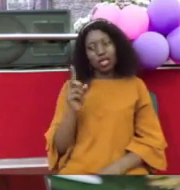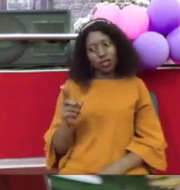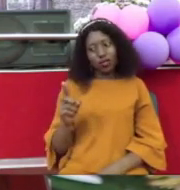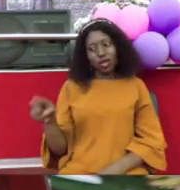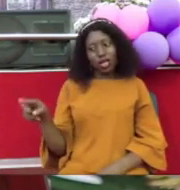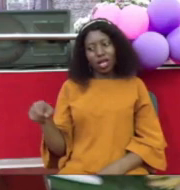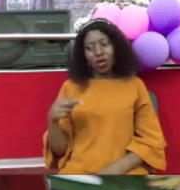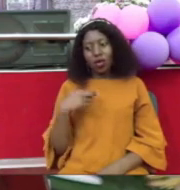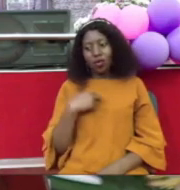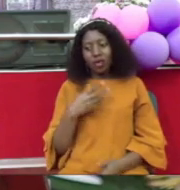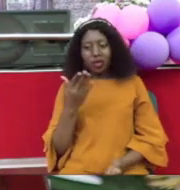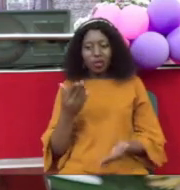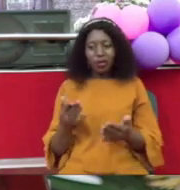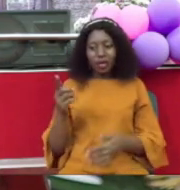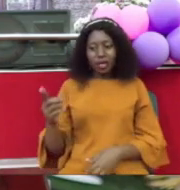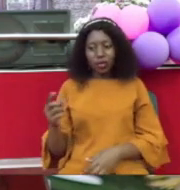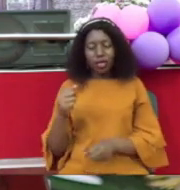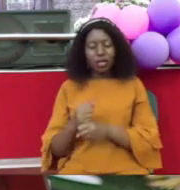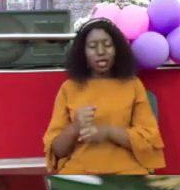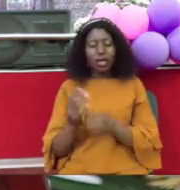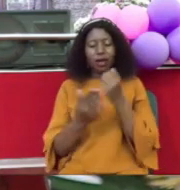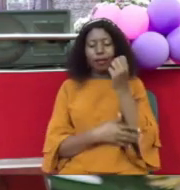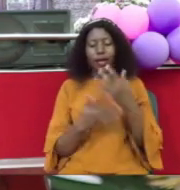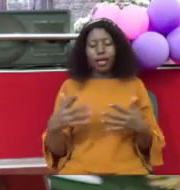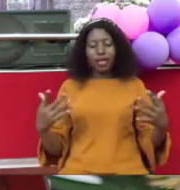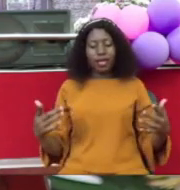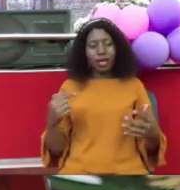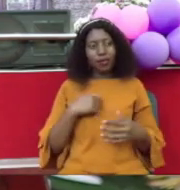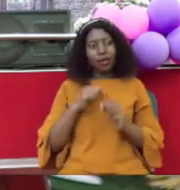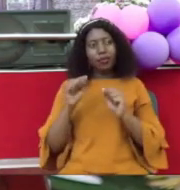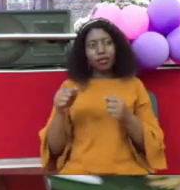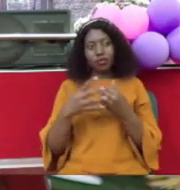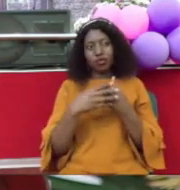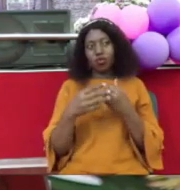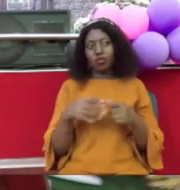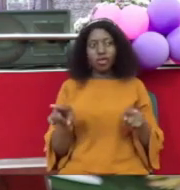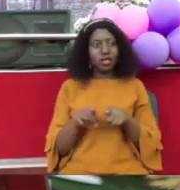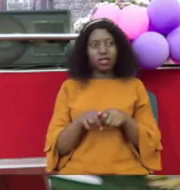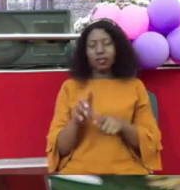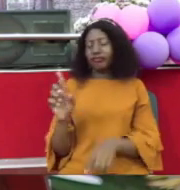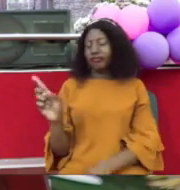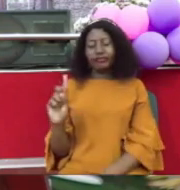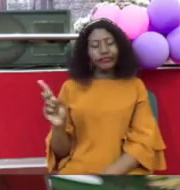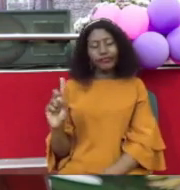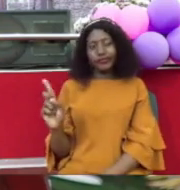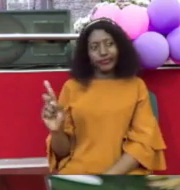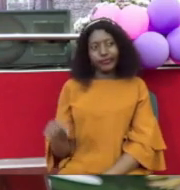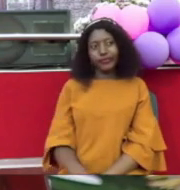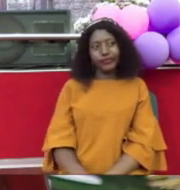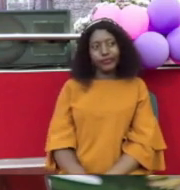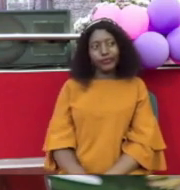the same. Hata wakati mambo ni magumu kiasi kipi, hauwezi ukafanya mambo yale ukisema, mtu fulani na yule alinifanyia hivi, kwa